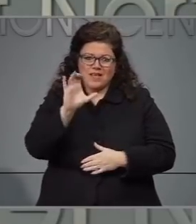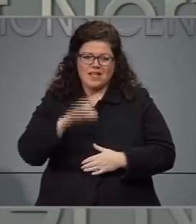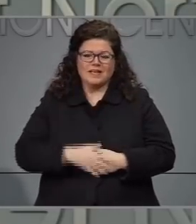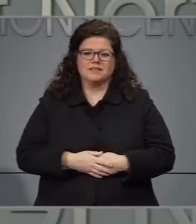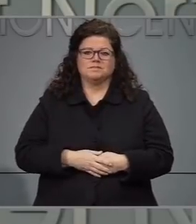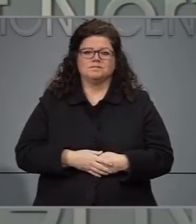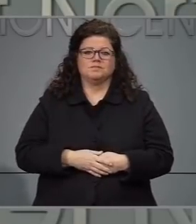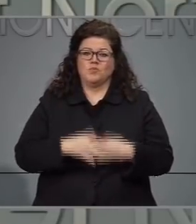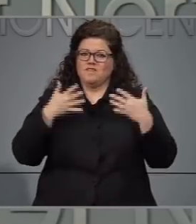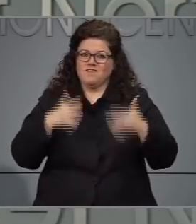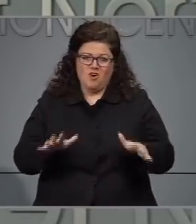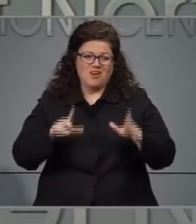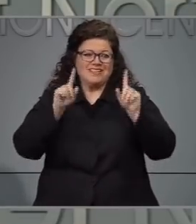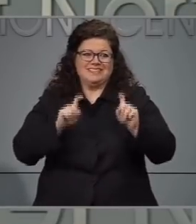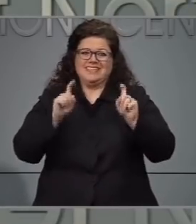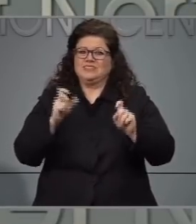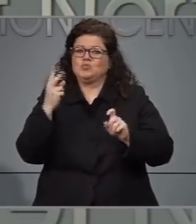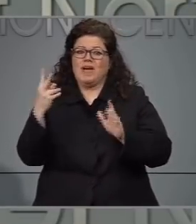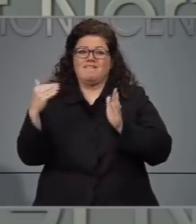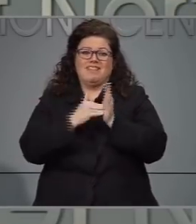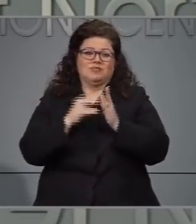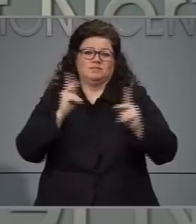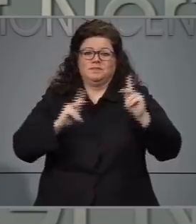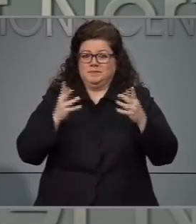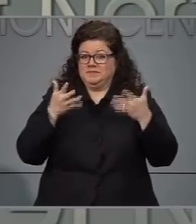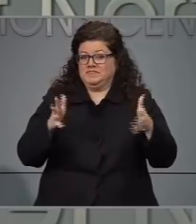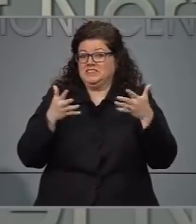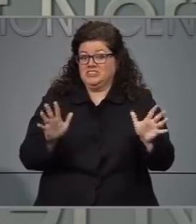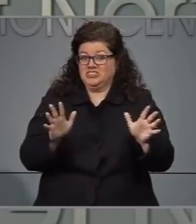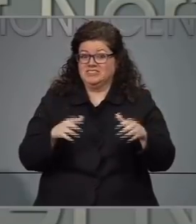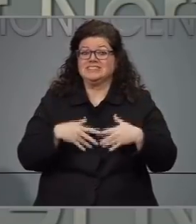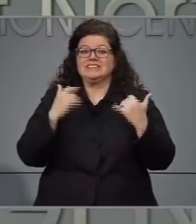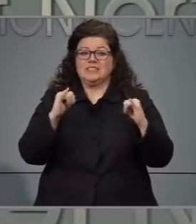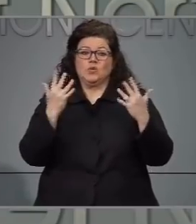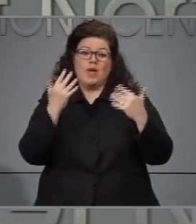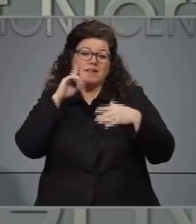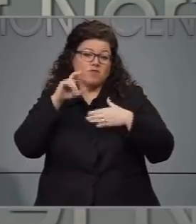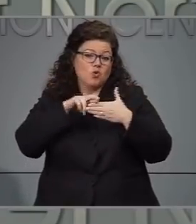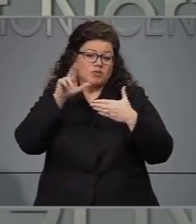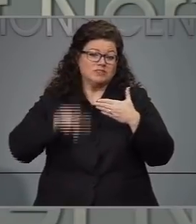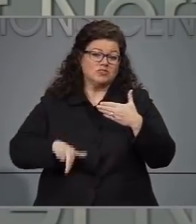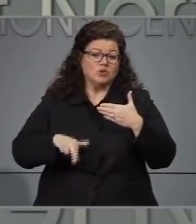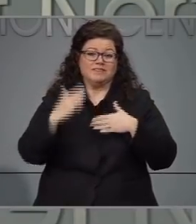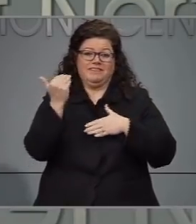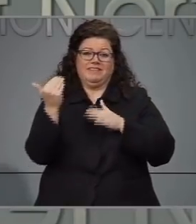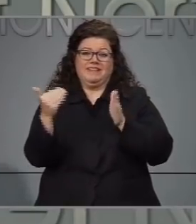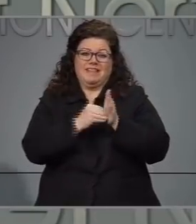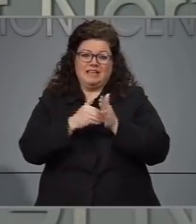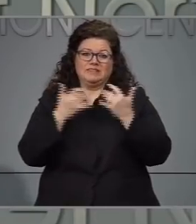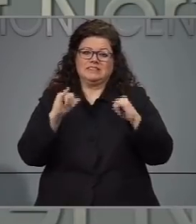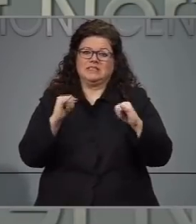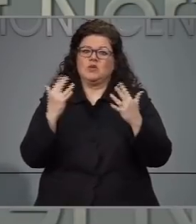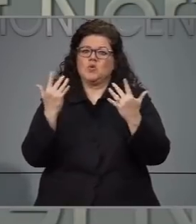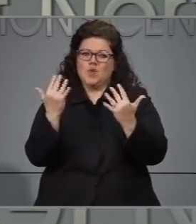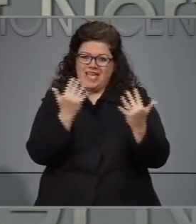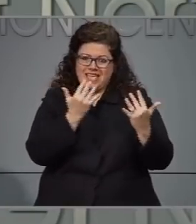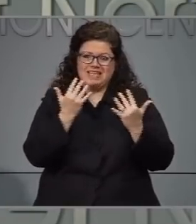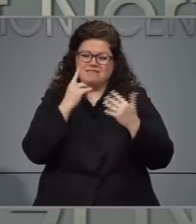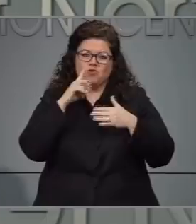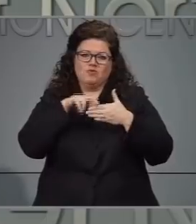completed more than 12,000 tests and have almost 15,000 collected